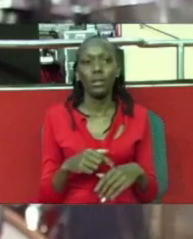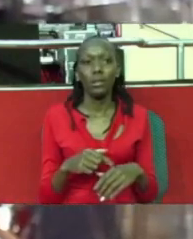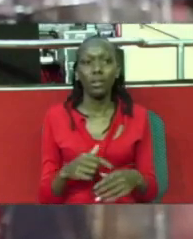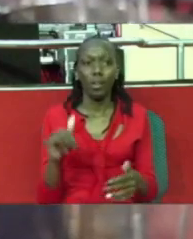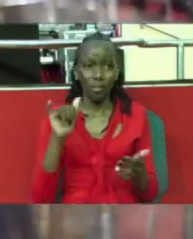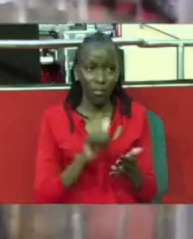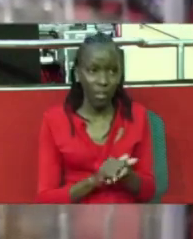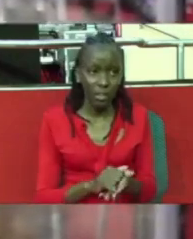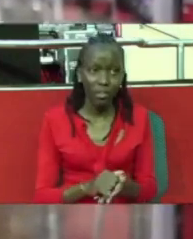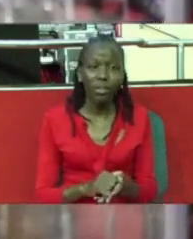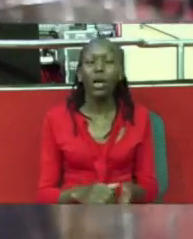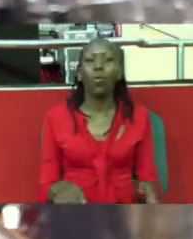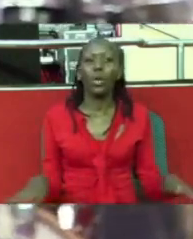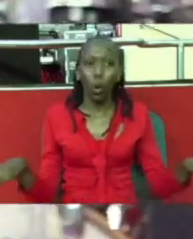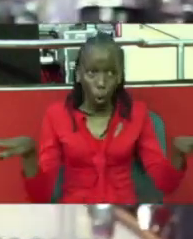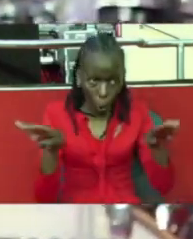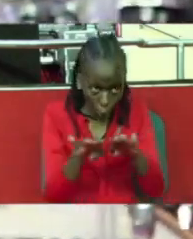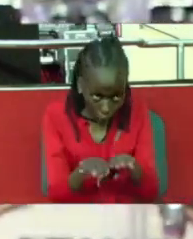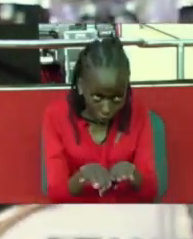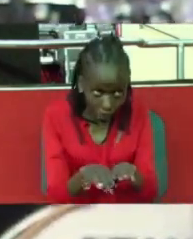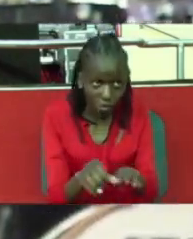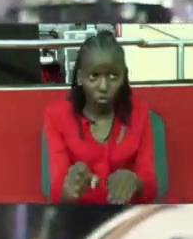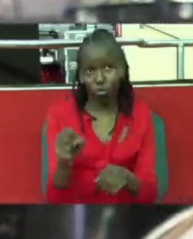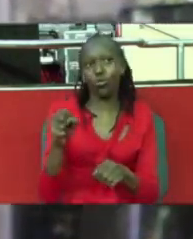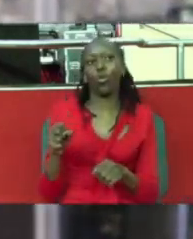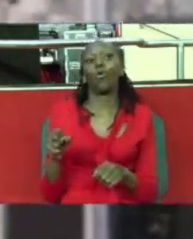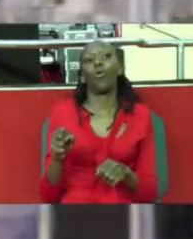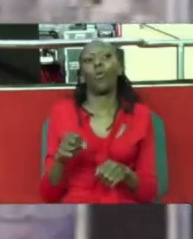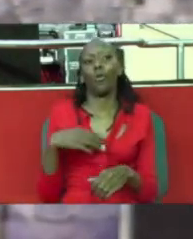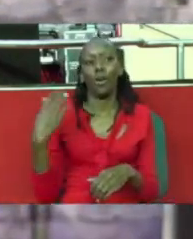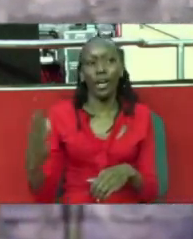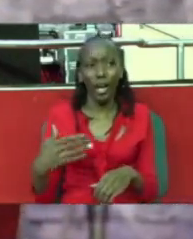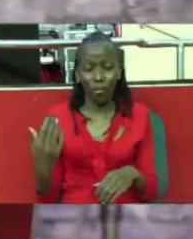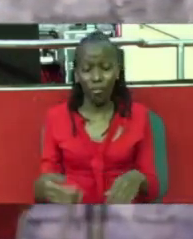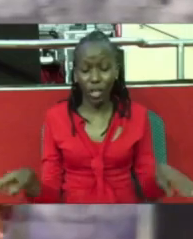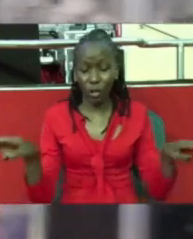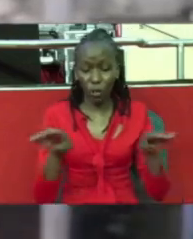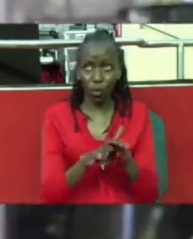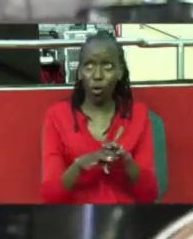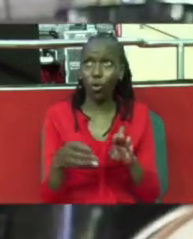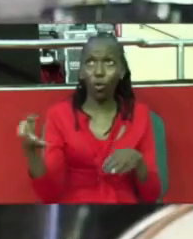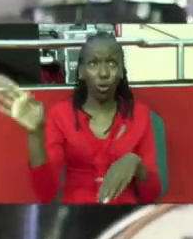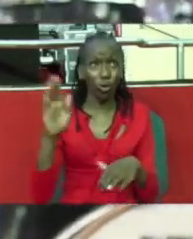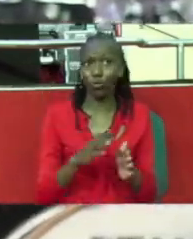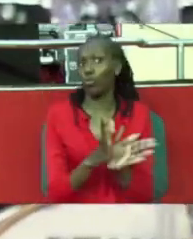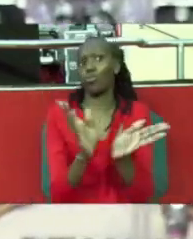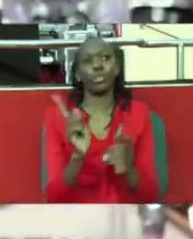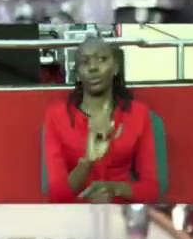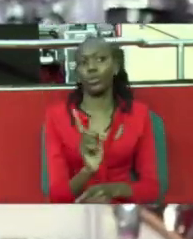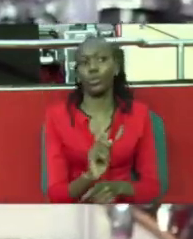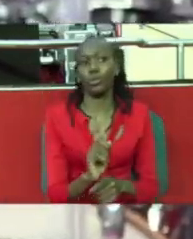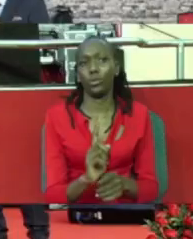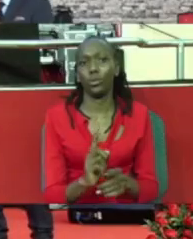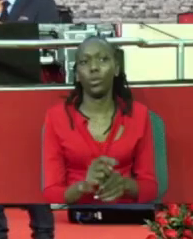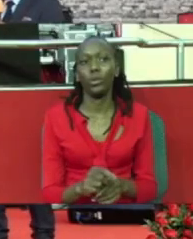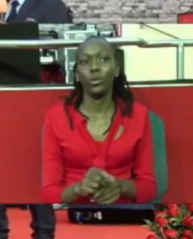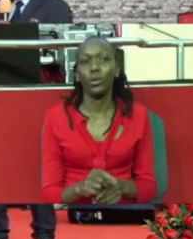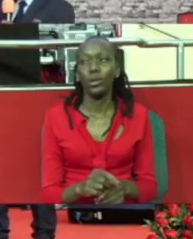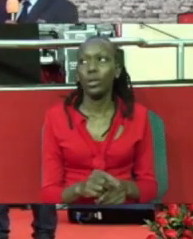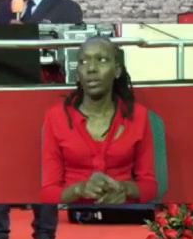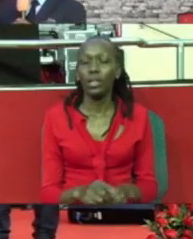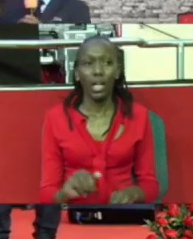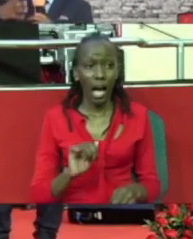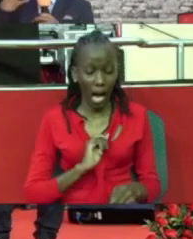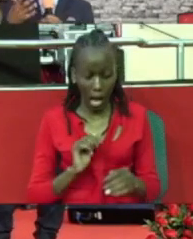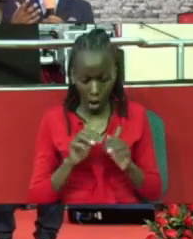itabidi tufunge milango. Every door that the Lord did not open. Kila mlango ambao Bwana hakufungua. Upon me as an intercessor. Kama muombezi. I open my